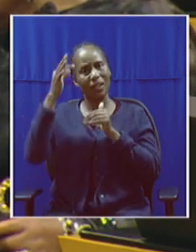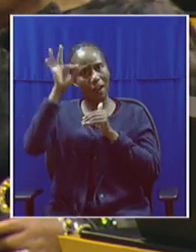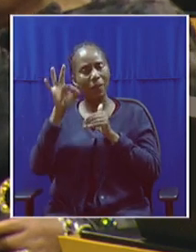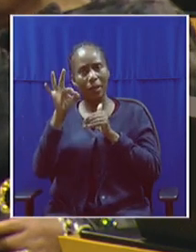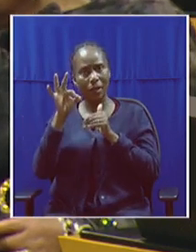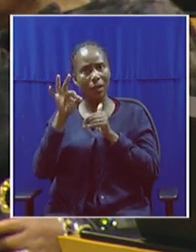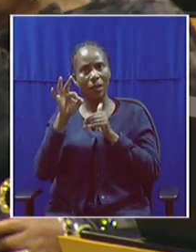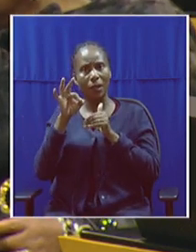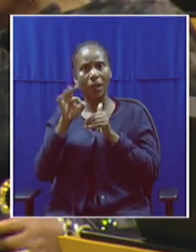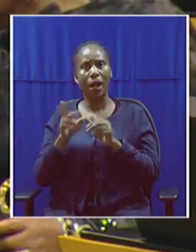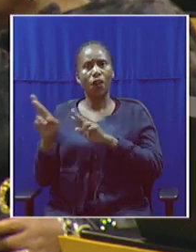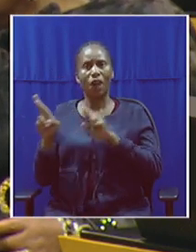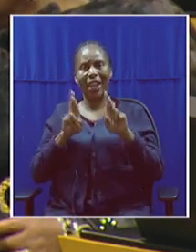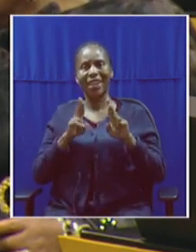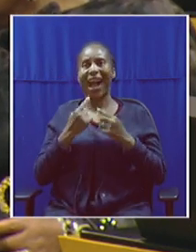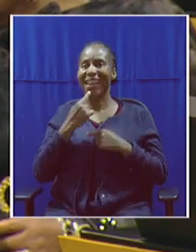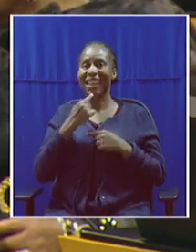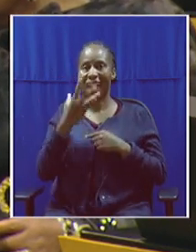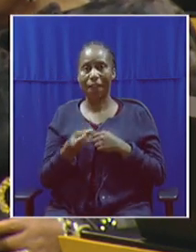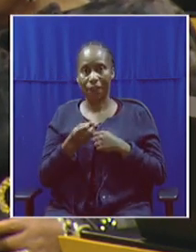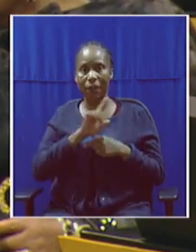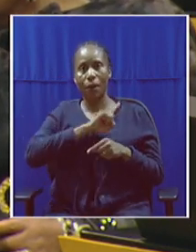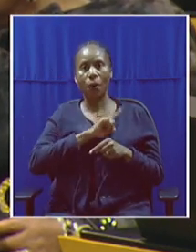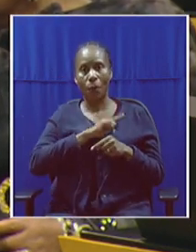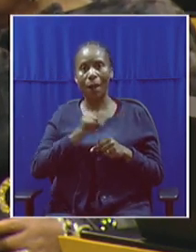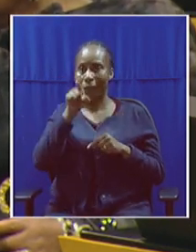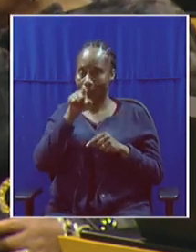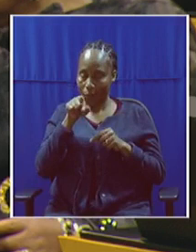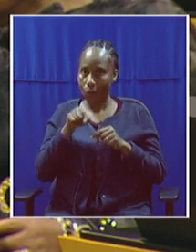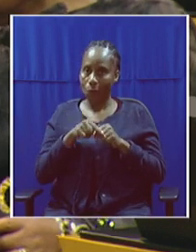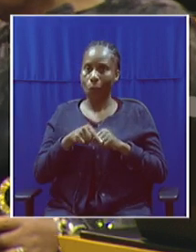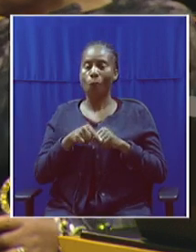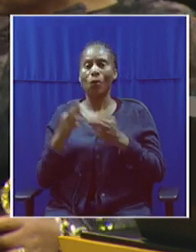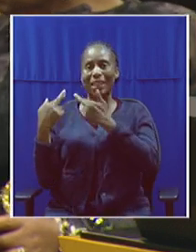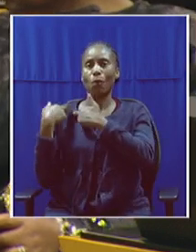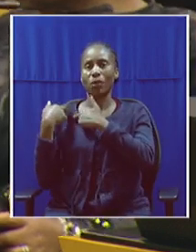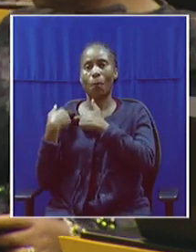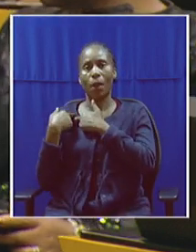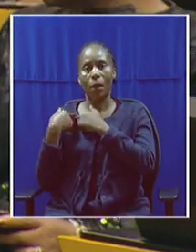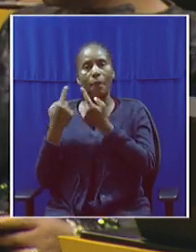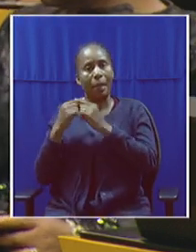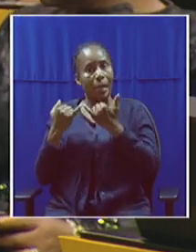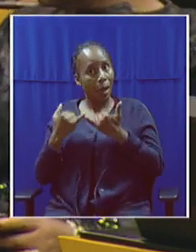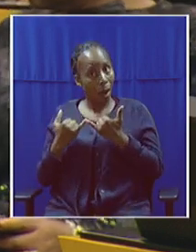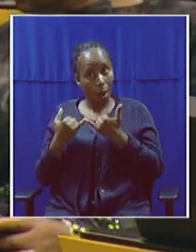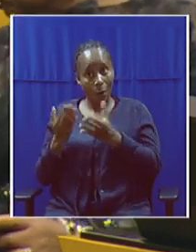Answers because you take no responsibility now in our